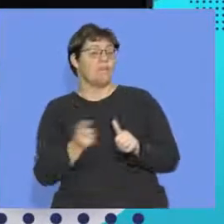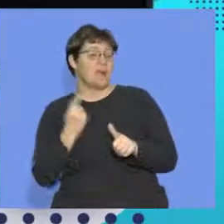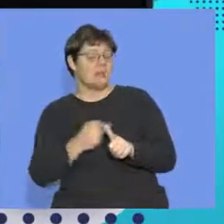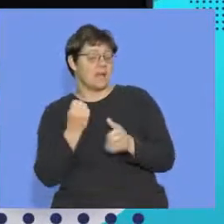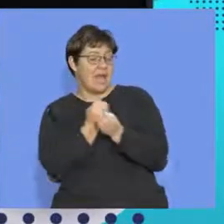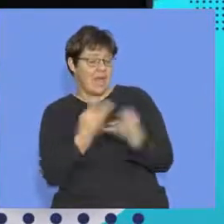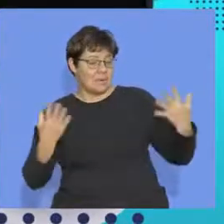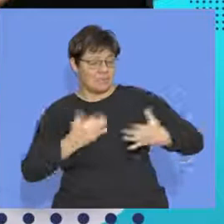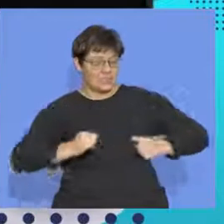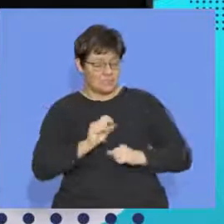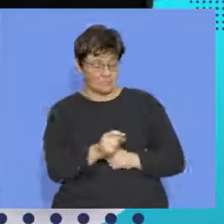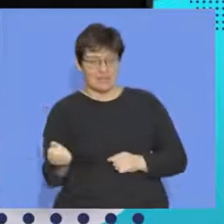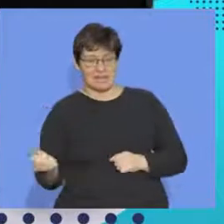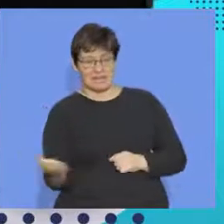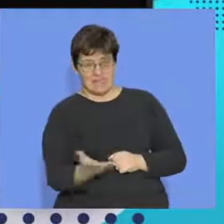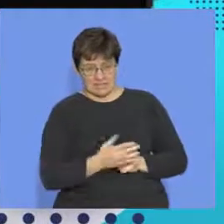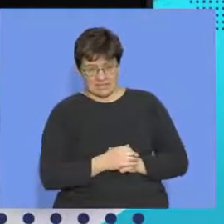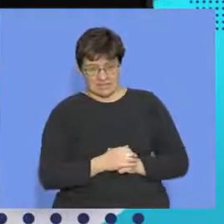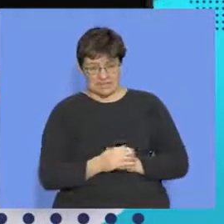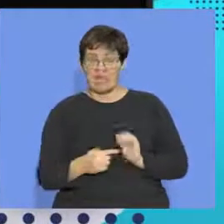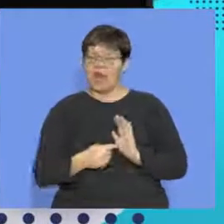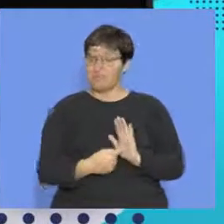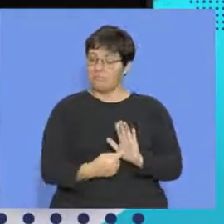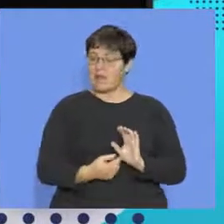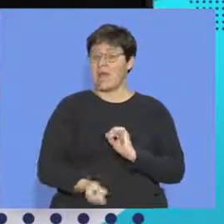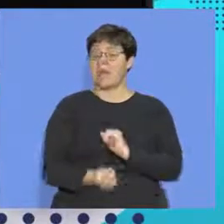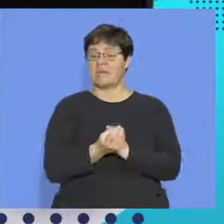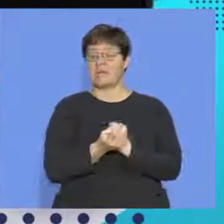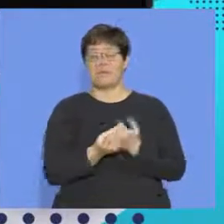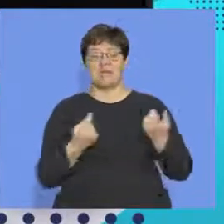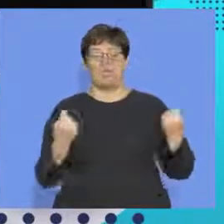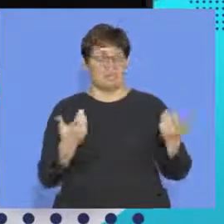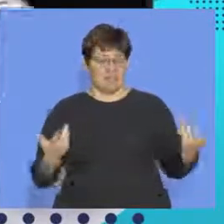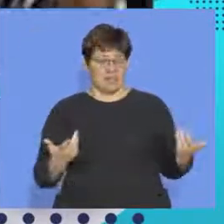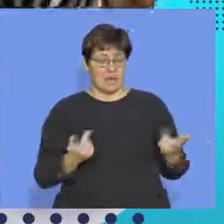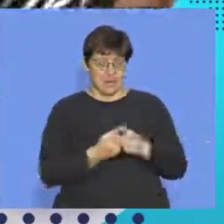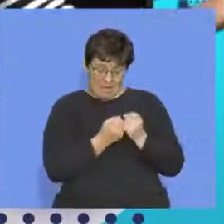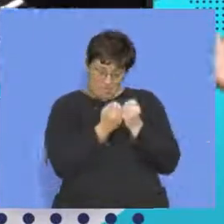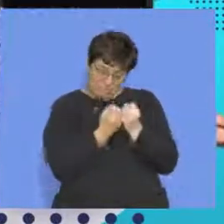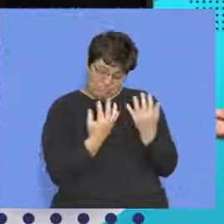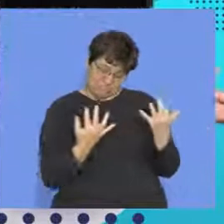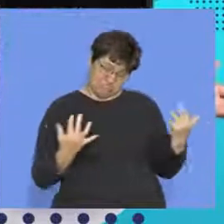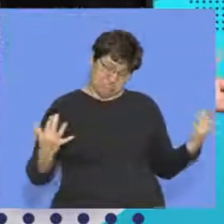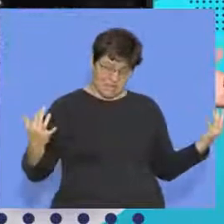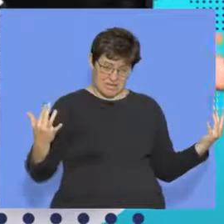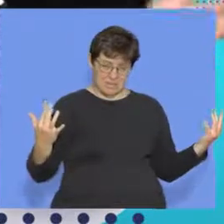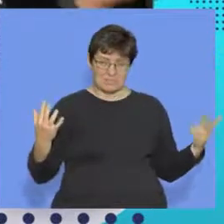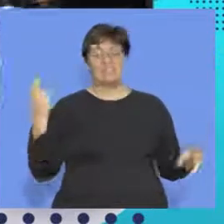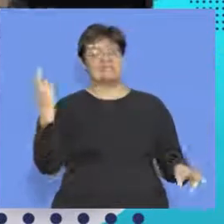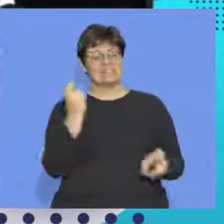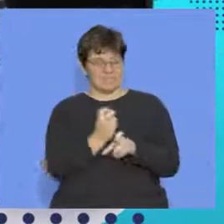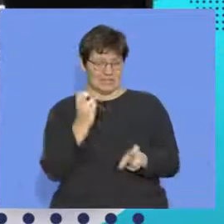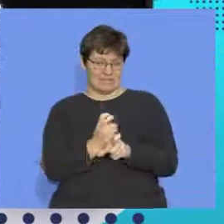count how many, the sample space in a die, and the event in a die. But if you have a large number, it